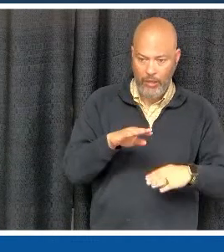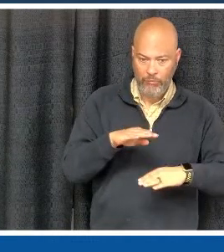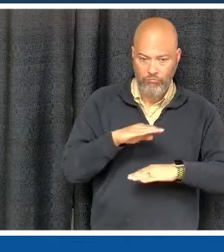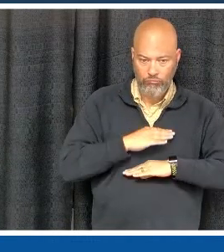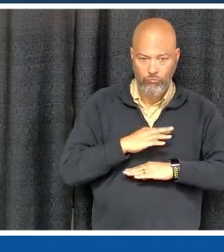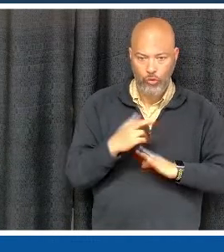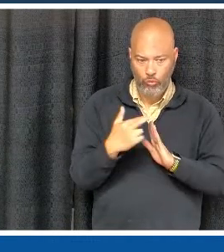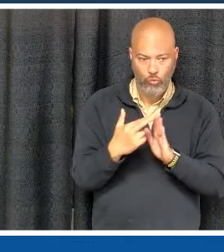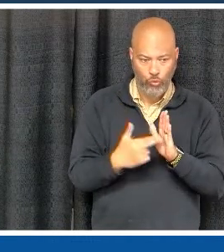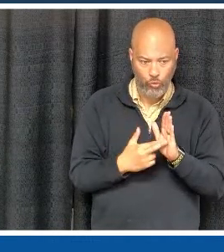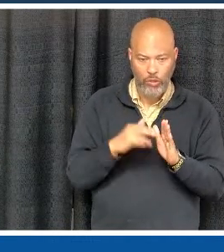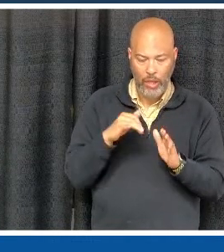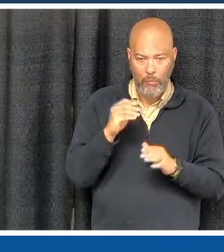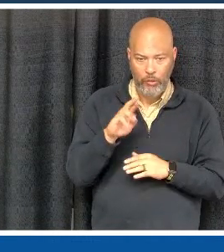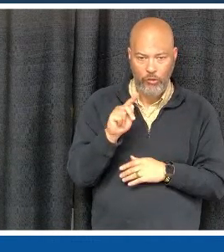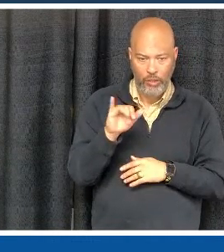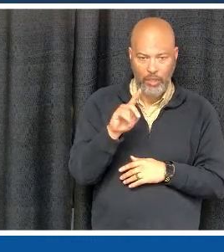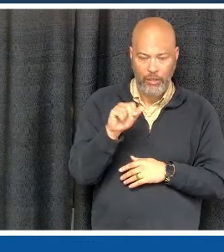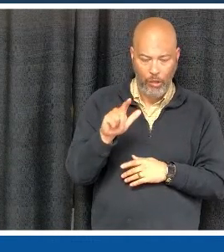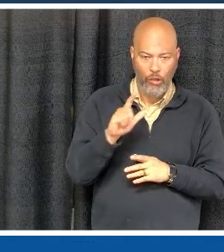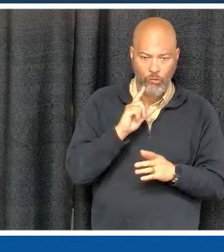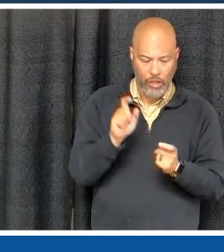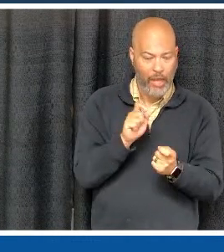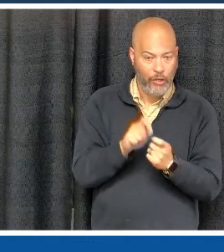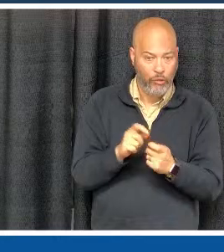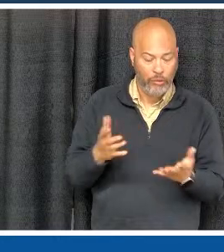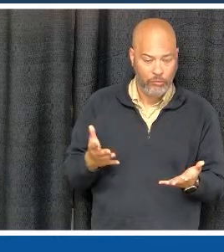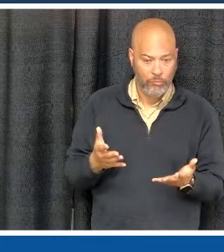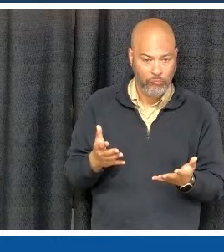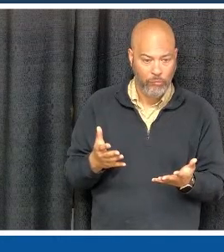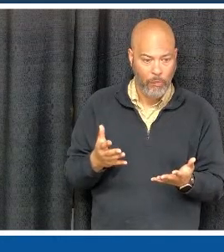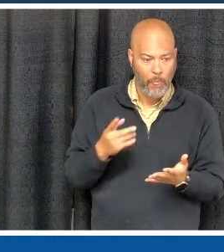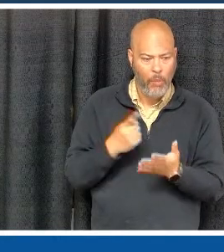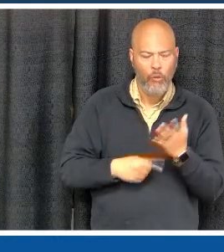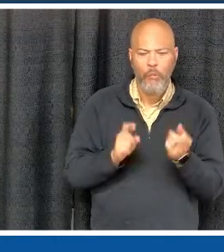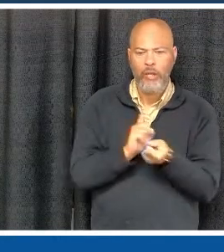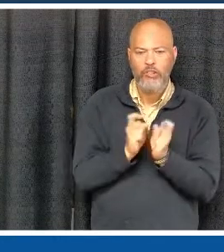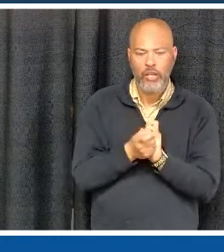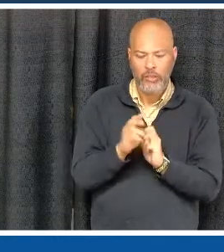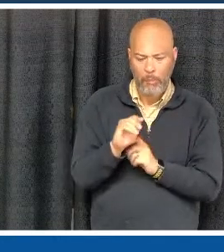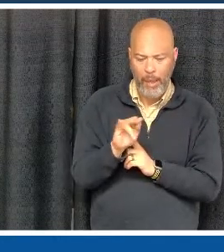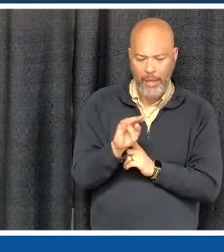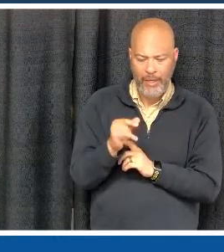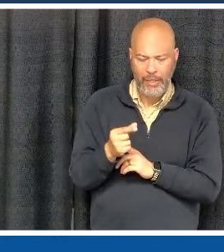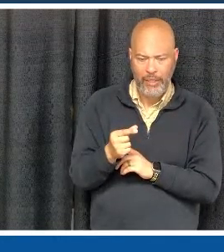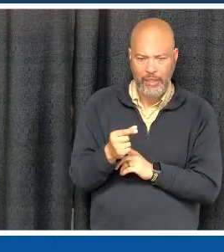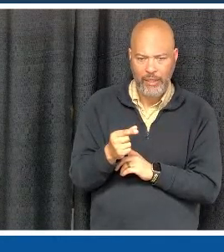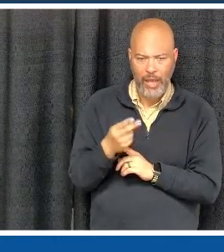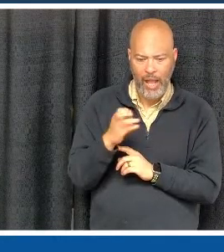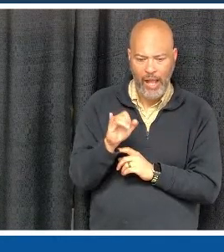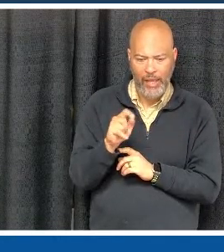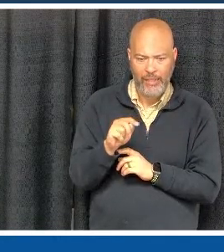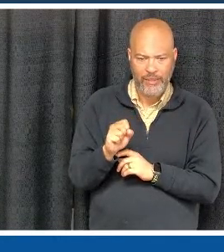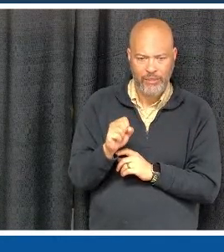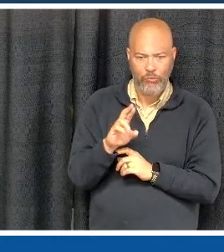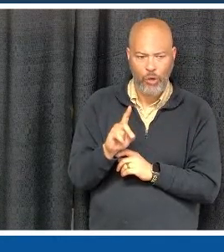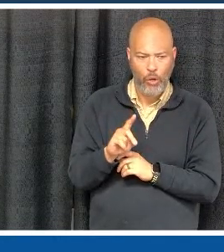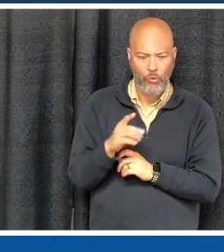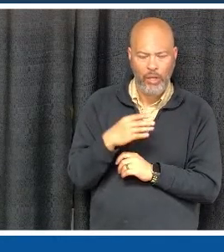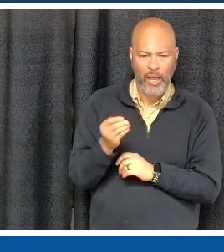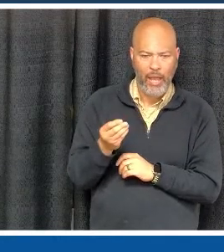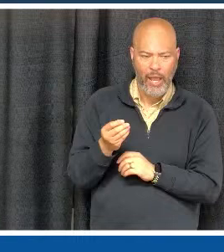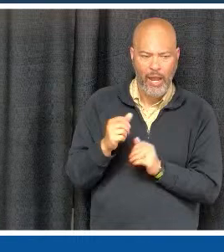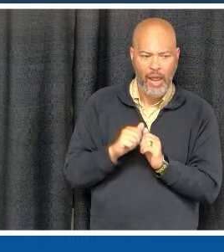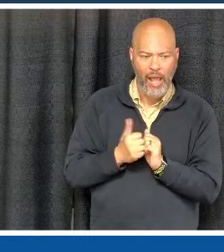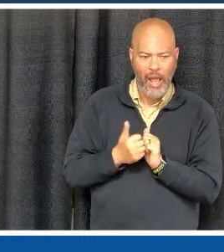the statement that Mr. Tindall made earlier was accurate. Okay, and then what about the changes to Manning Heights Road and